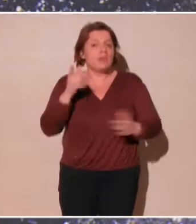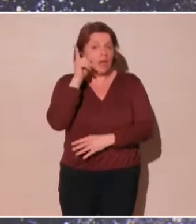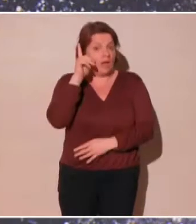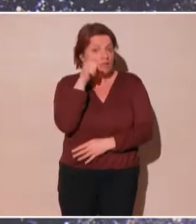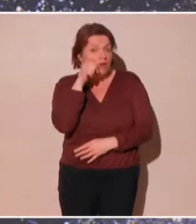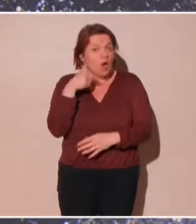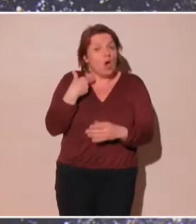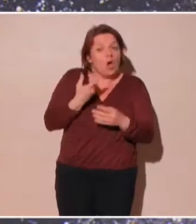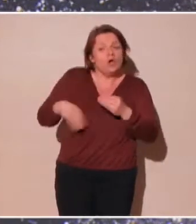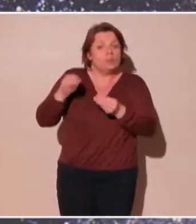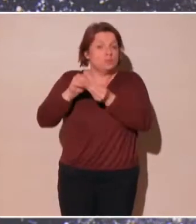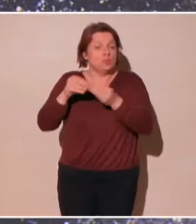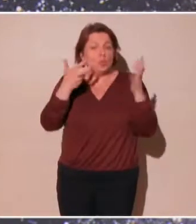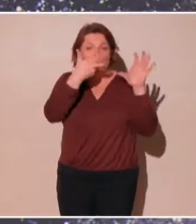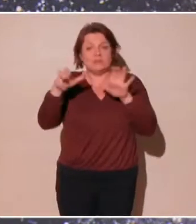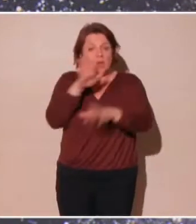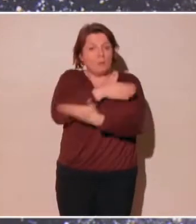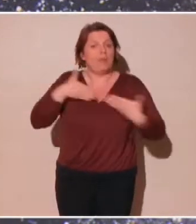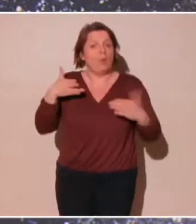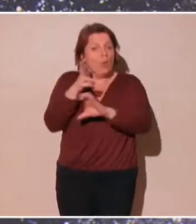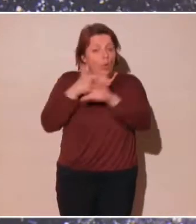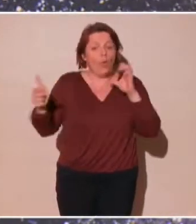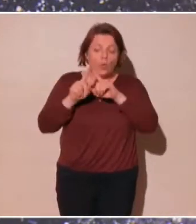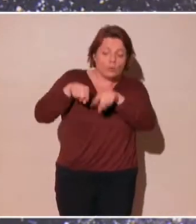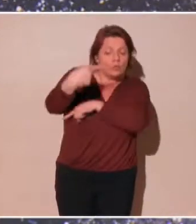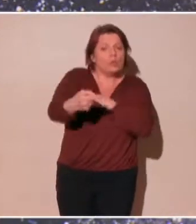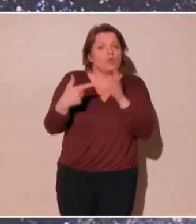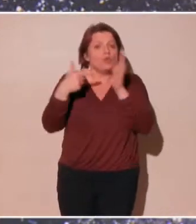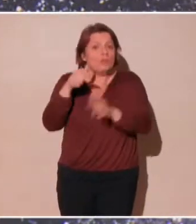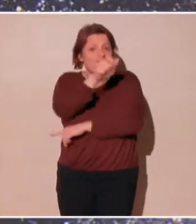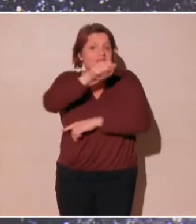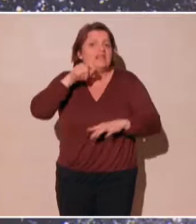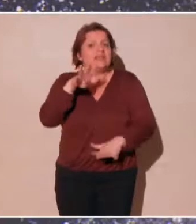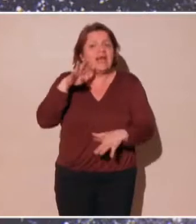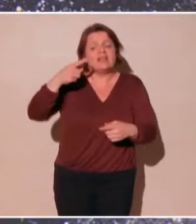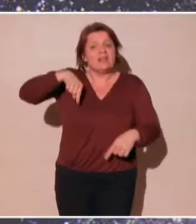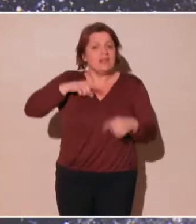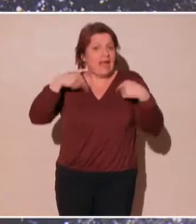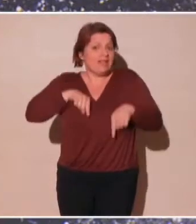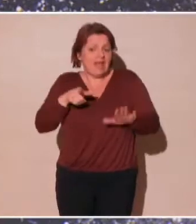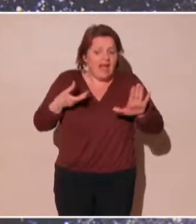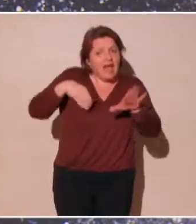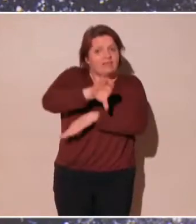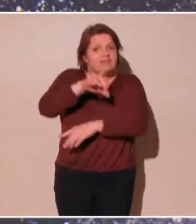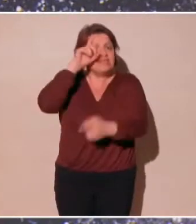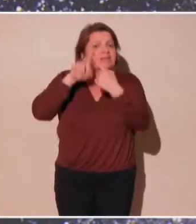we make in the terms of policies. I also should like to add 800 million euros that the state will